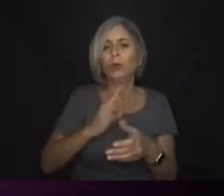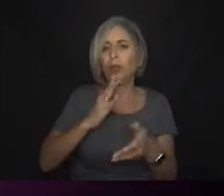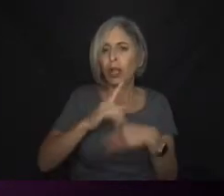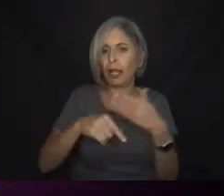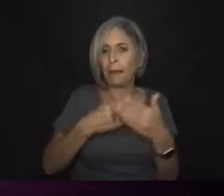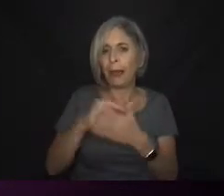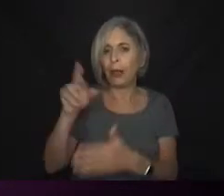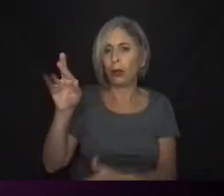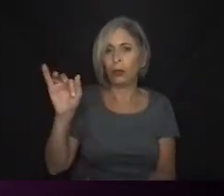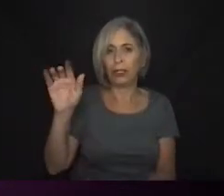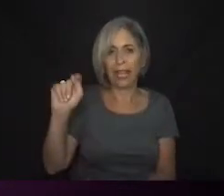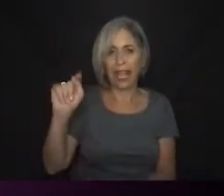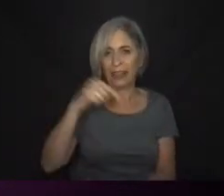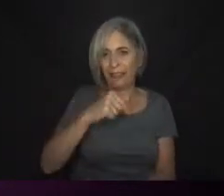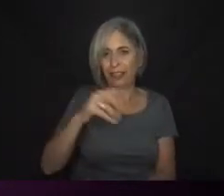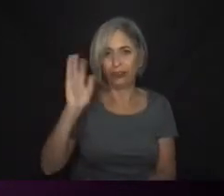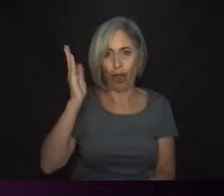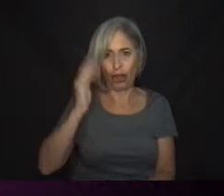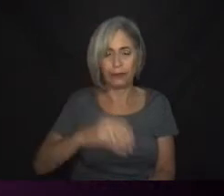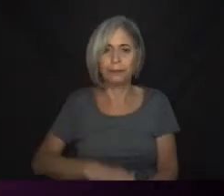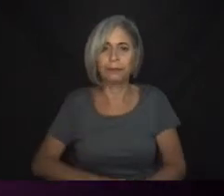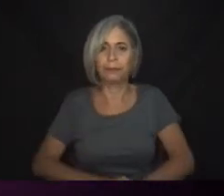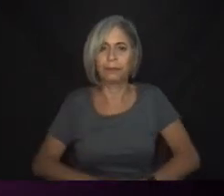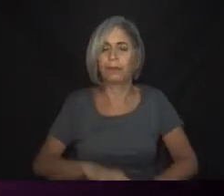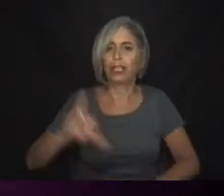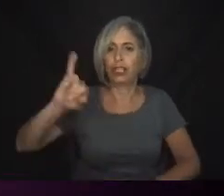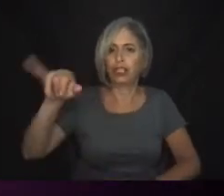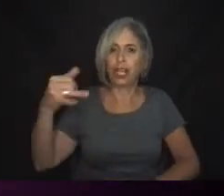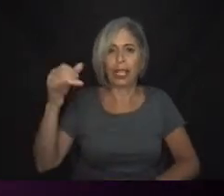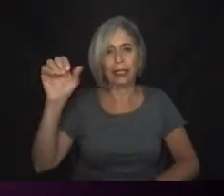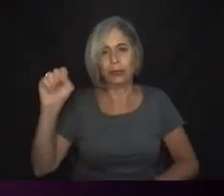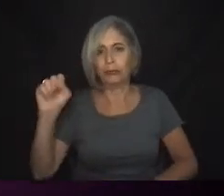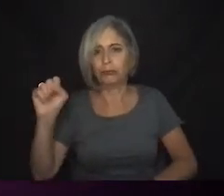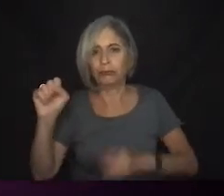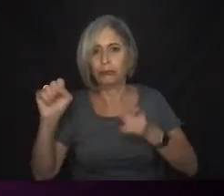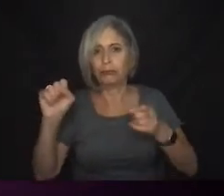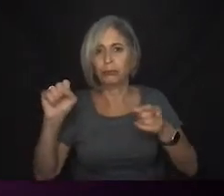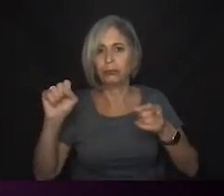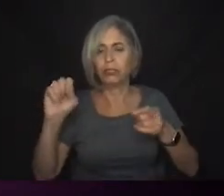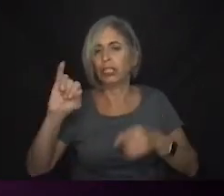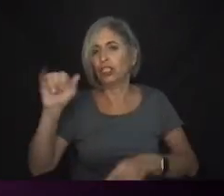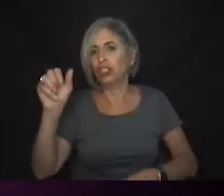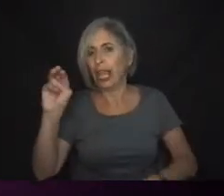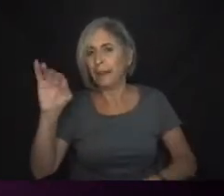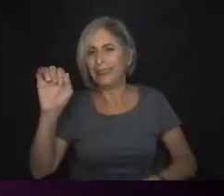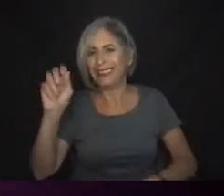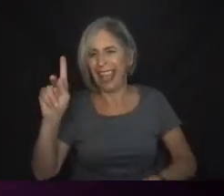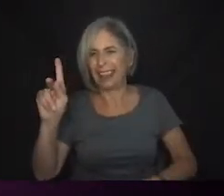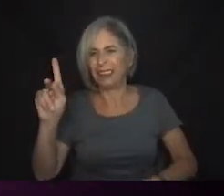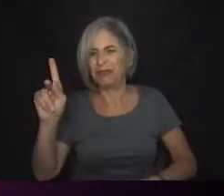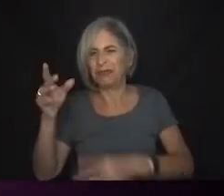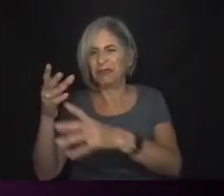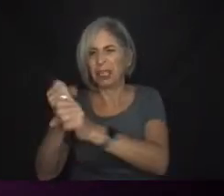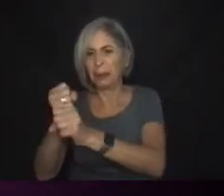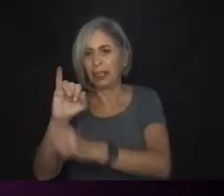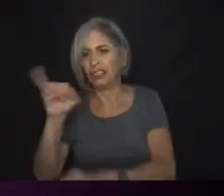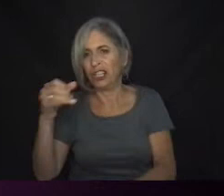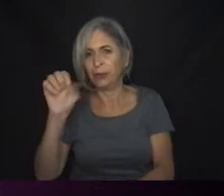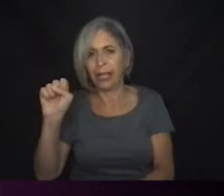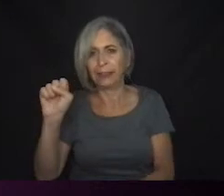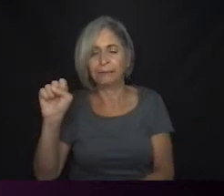significantly in this talk. Jamstack apps have things in common. Most apps have things in common. For